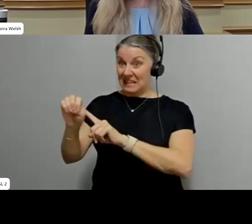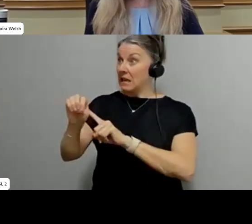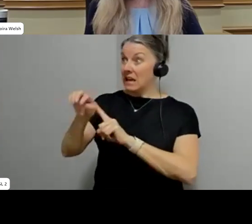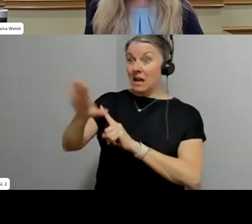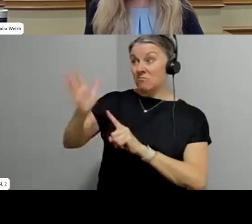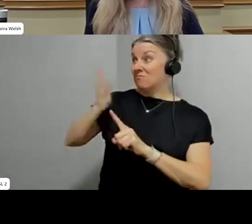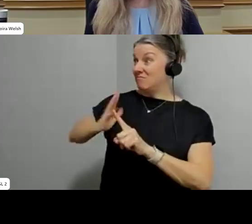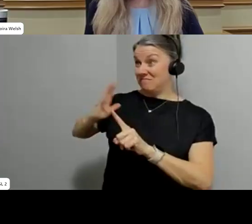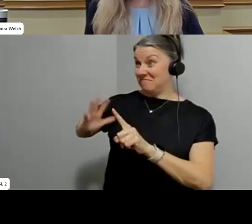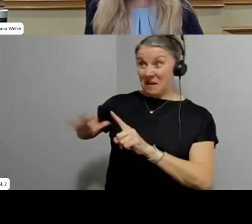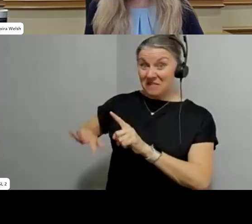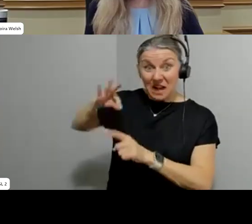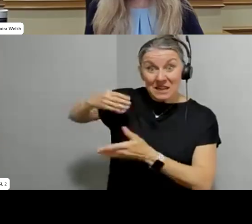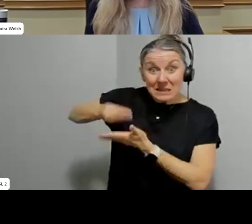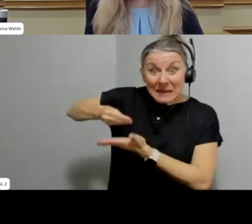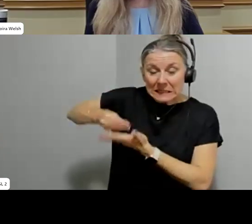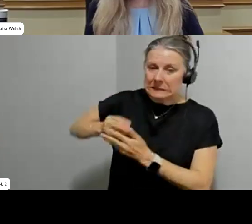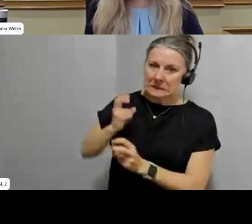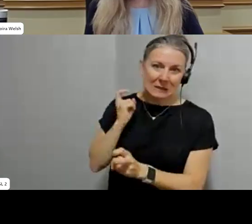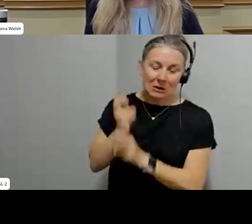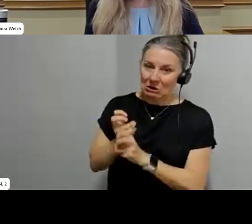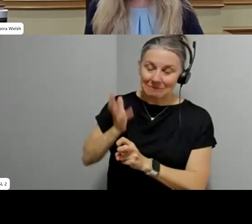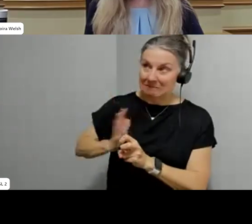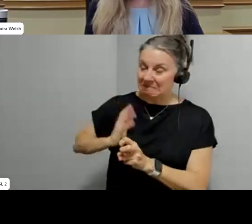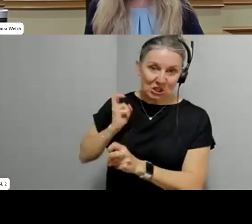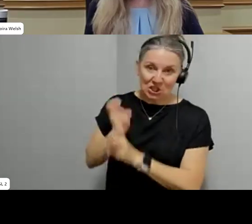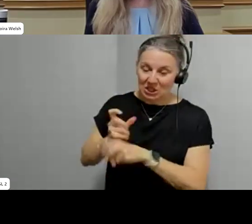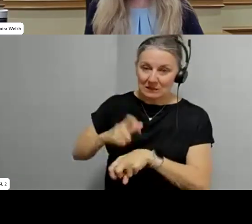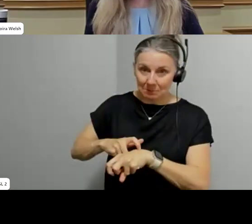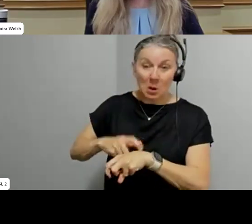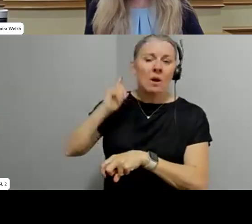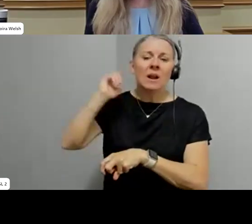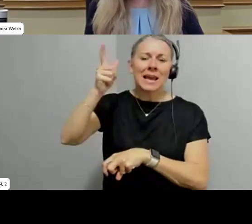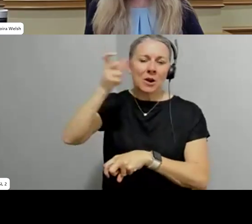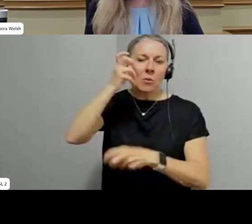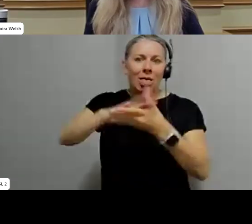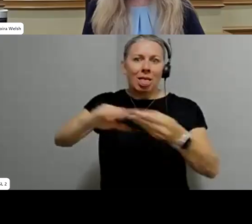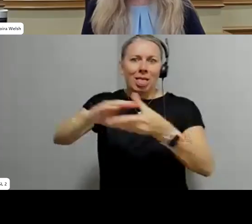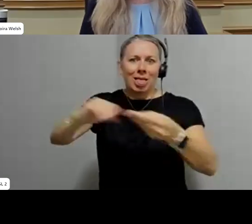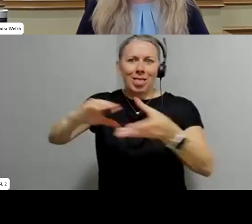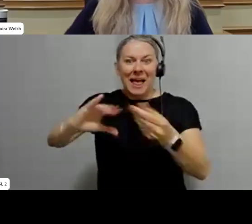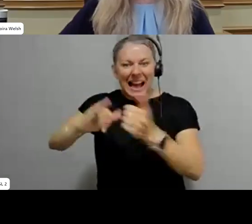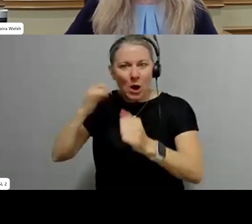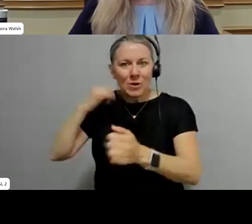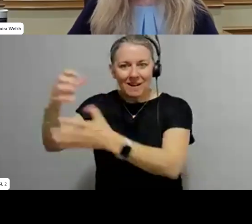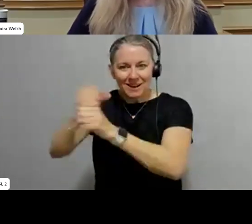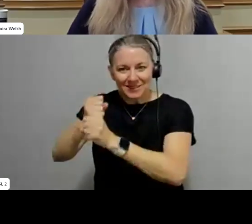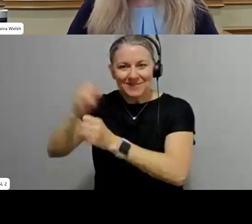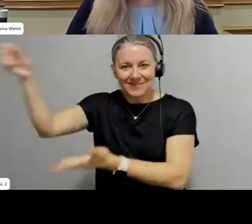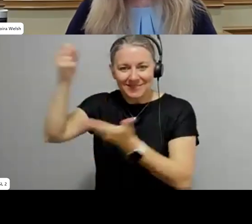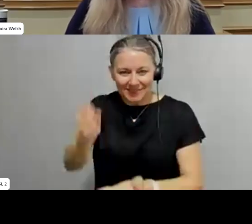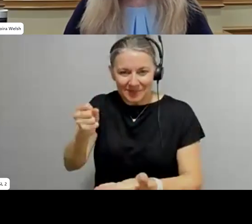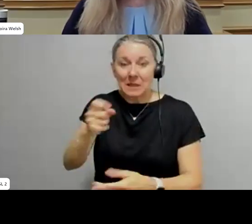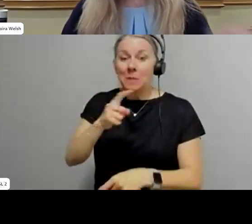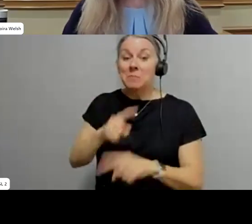but we were very lucky that we got funding. And I think one of the key aspects that also led to the success of the age-friendly program